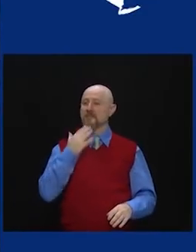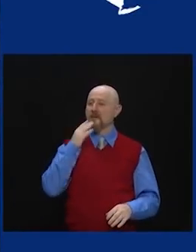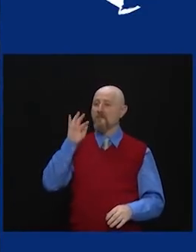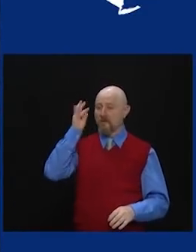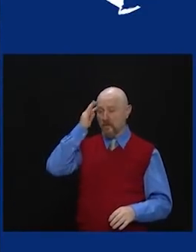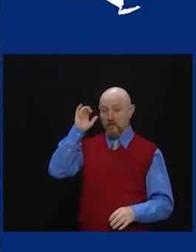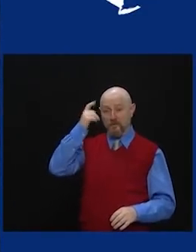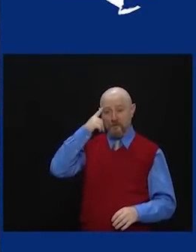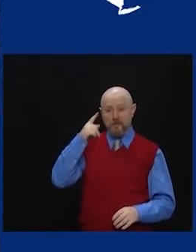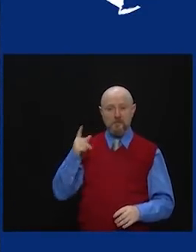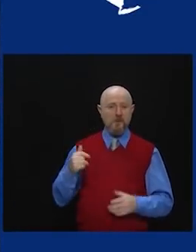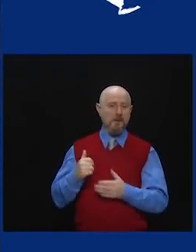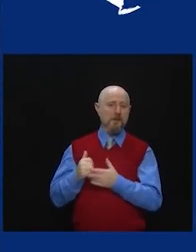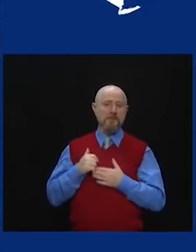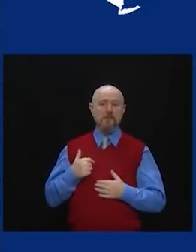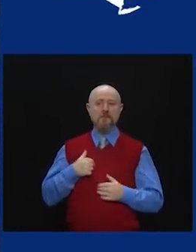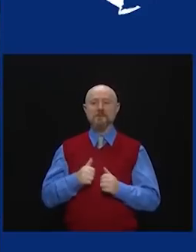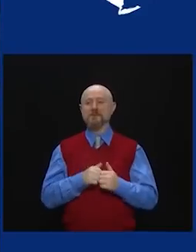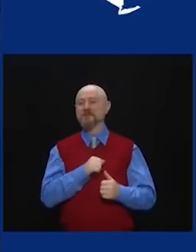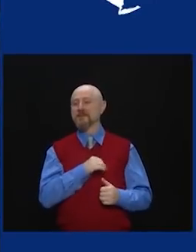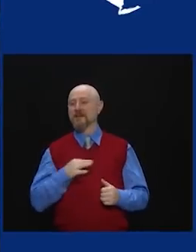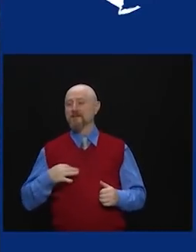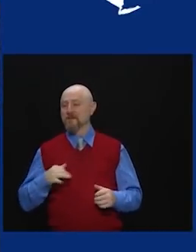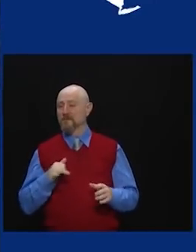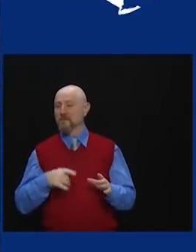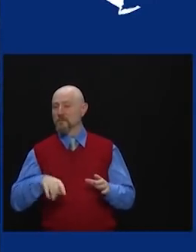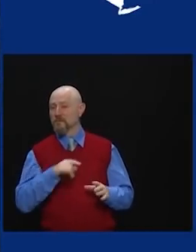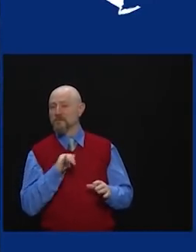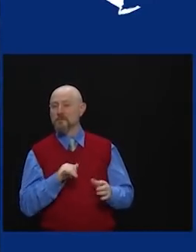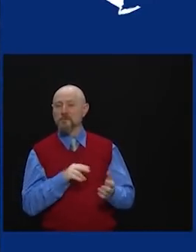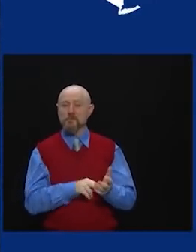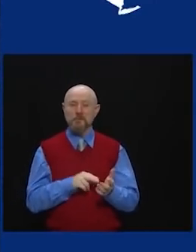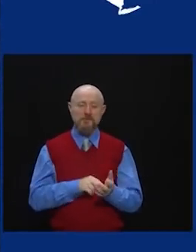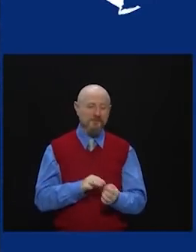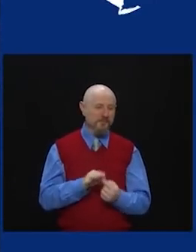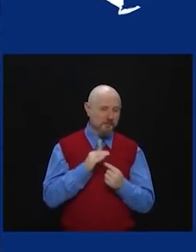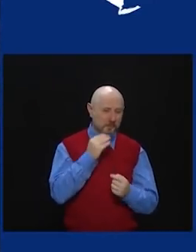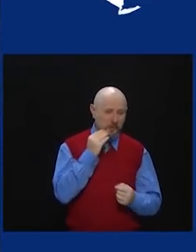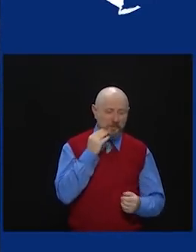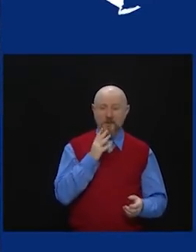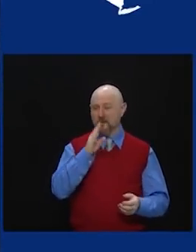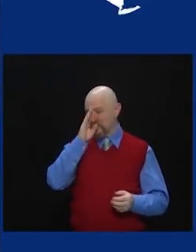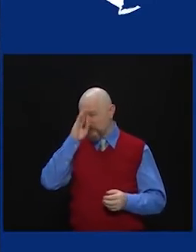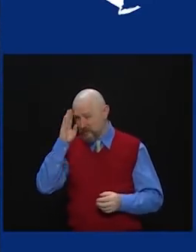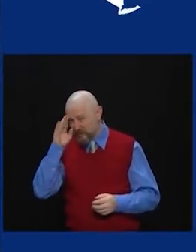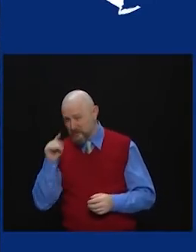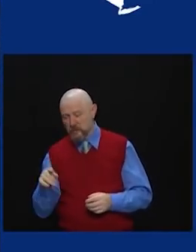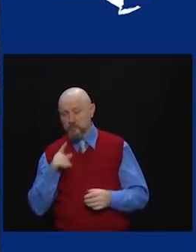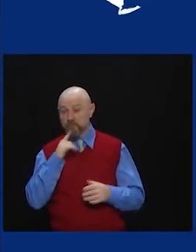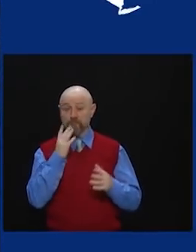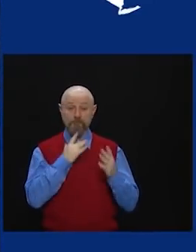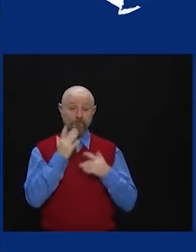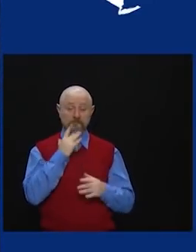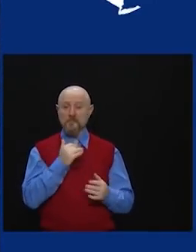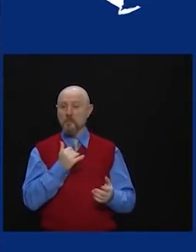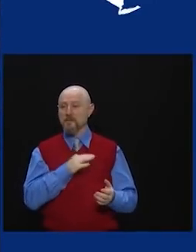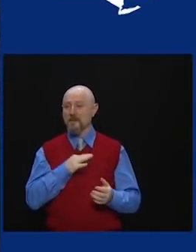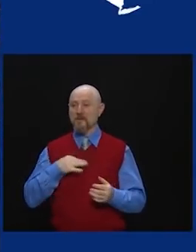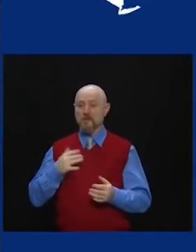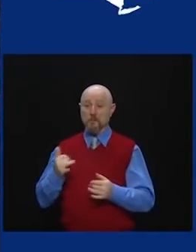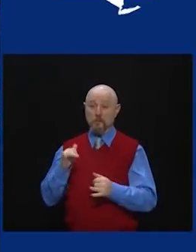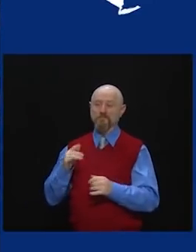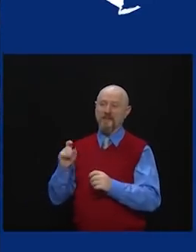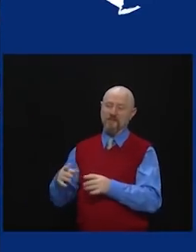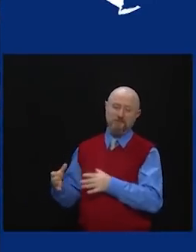have had shortages in nursing homes as well as in hospitals. As you know, we've deployed National Guard, we've brought other resources to bear, but they've helped